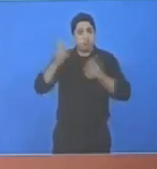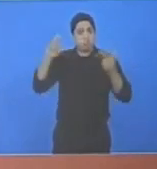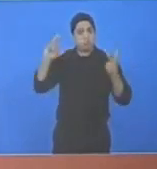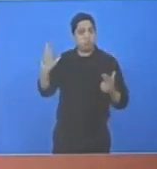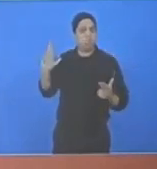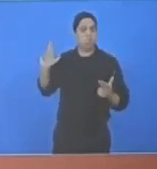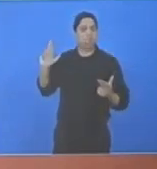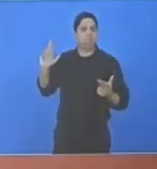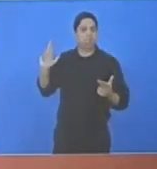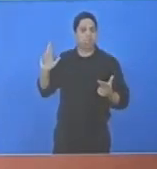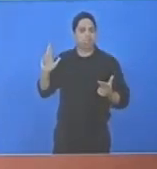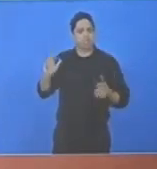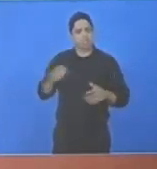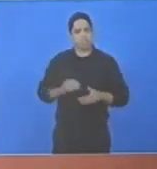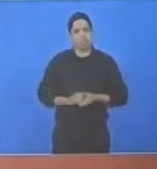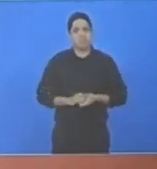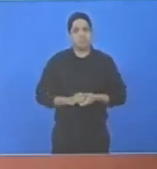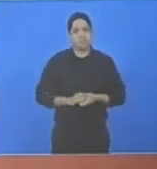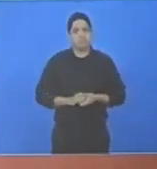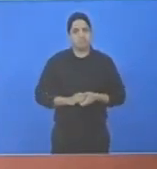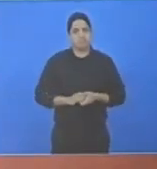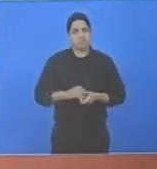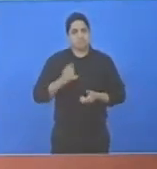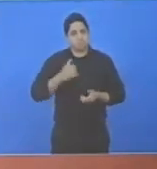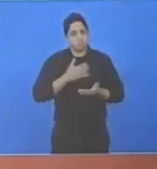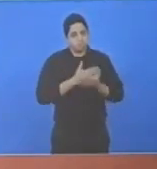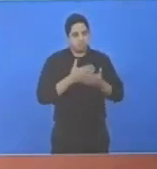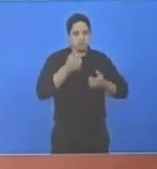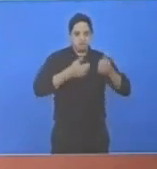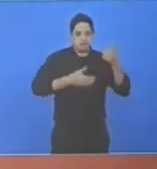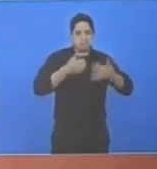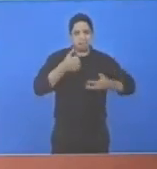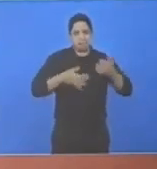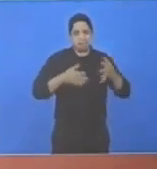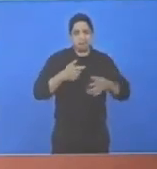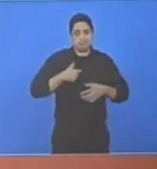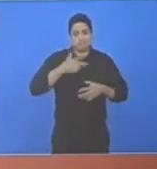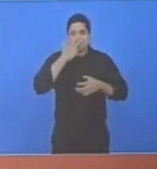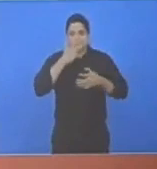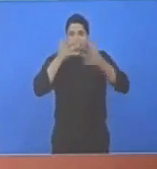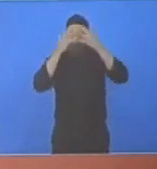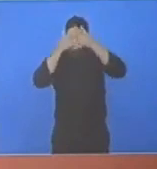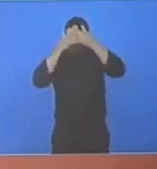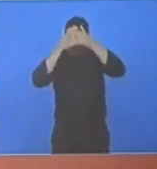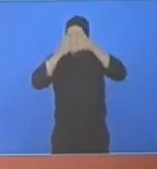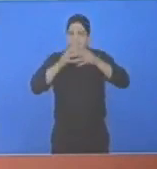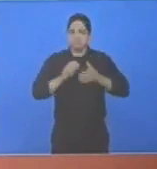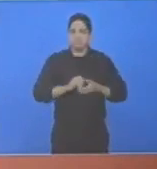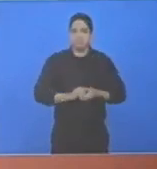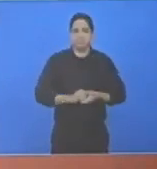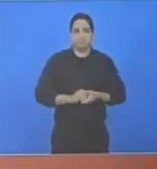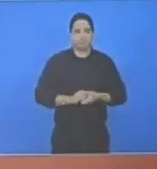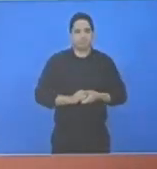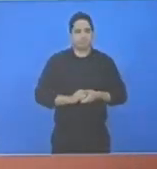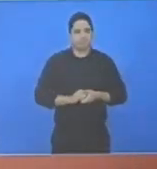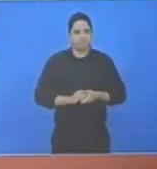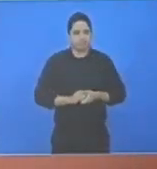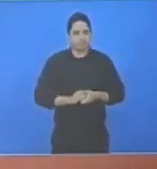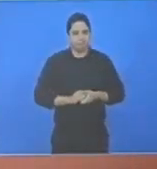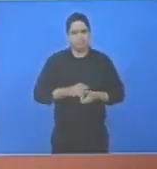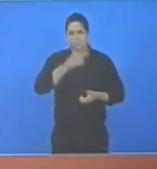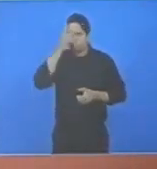speed. I don't want to confuse you and I don't want to enter in that subject because this is not related to what we're doing